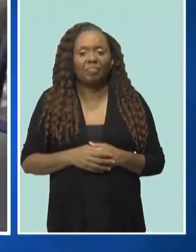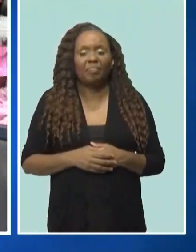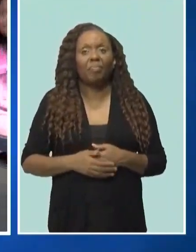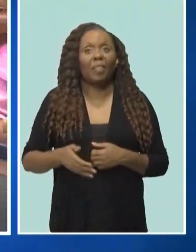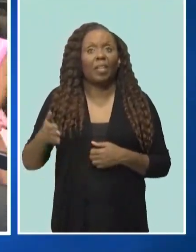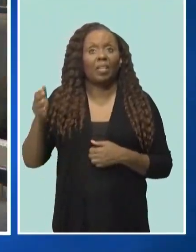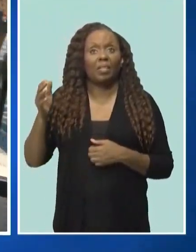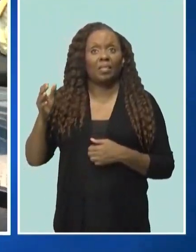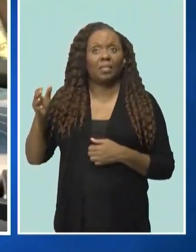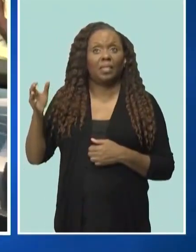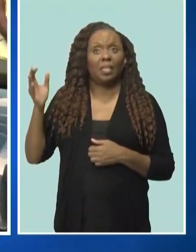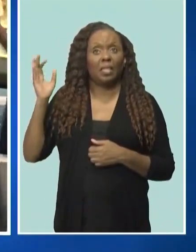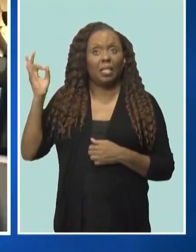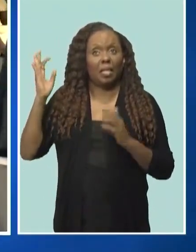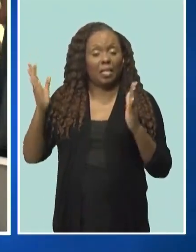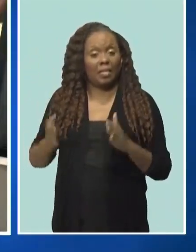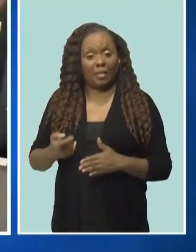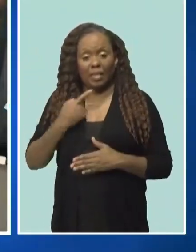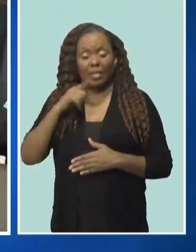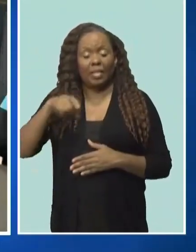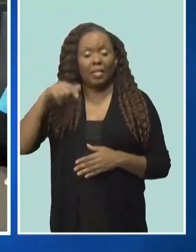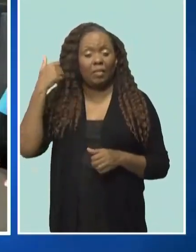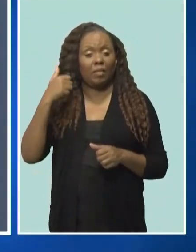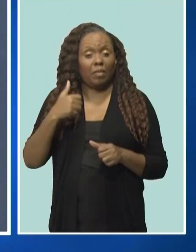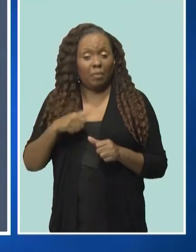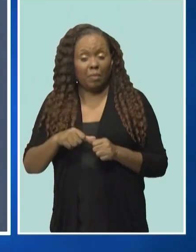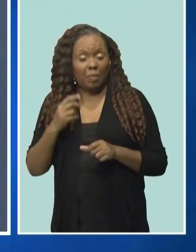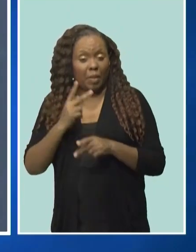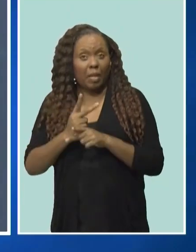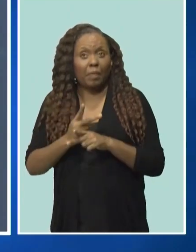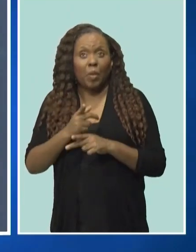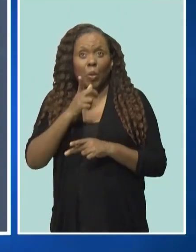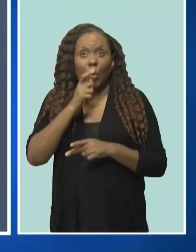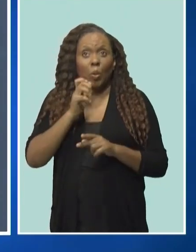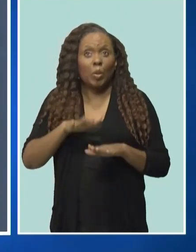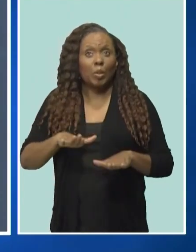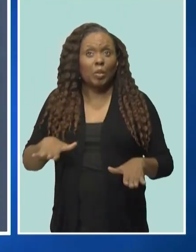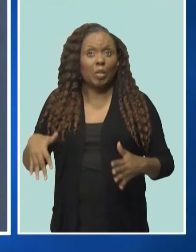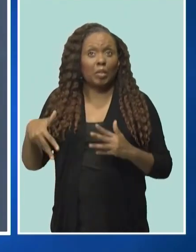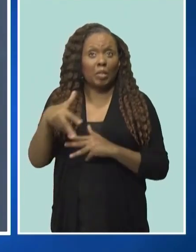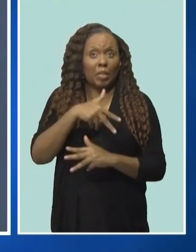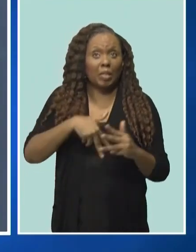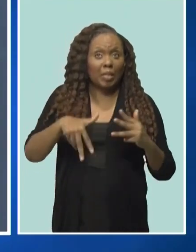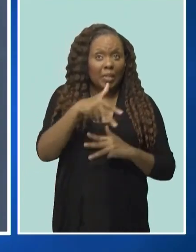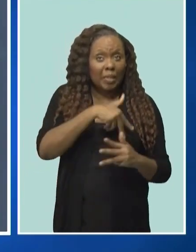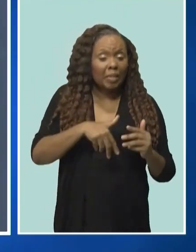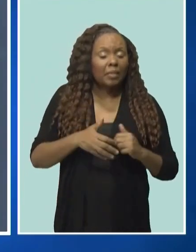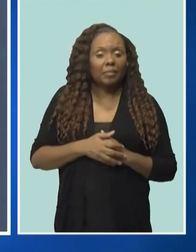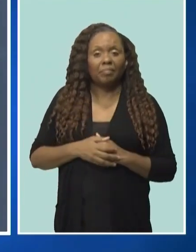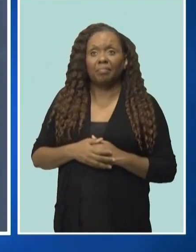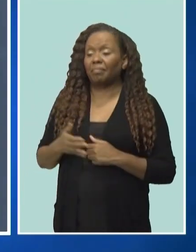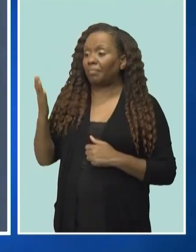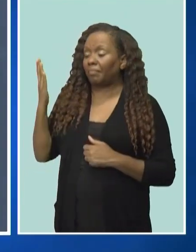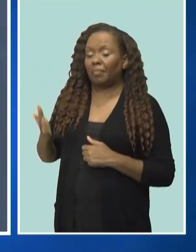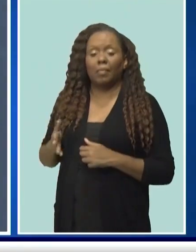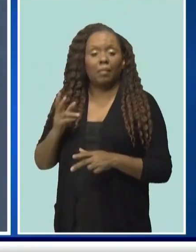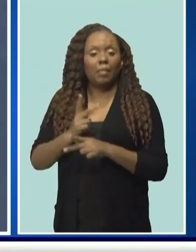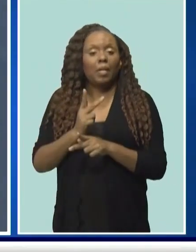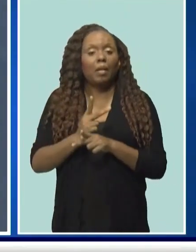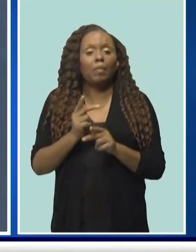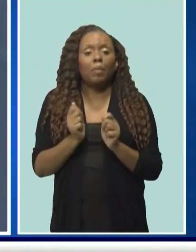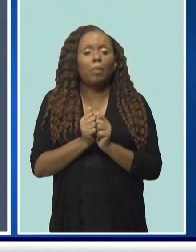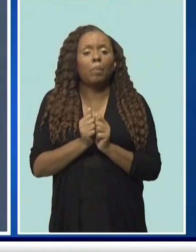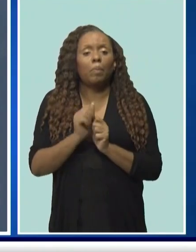advises parents to be mindful of who their children interact with. Be careful who their friends are and where